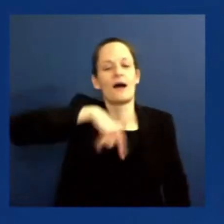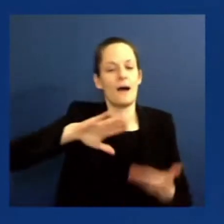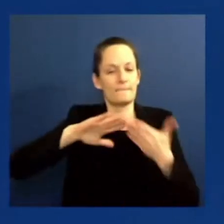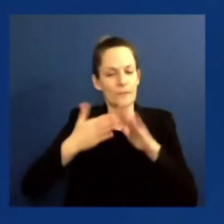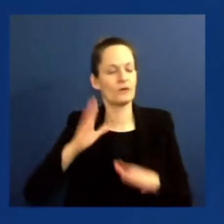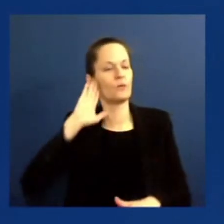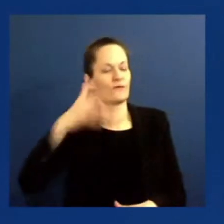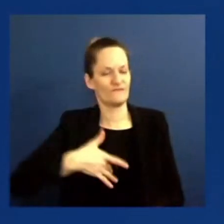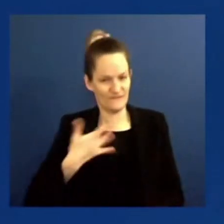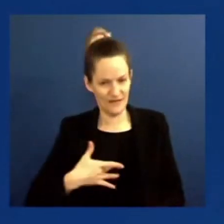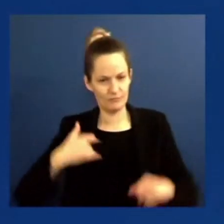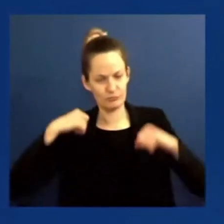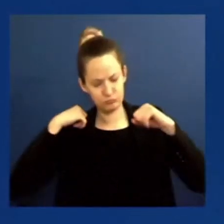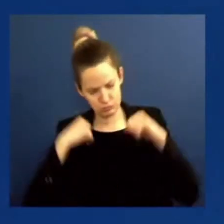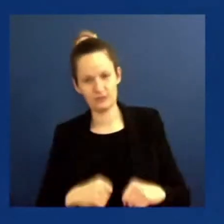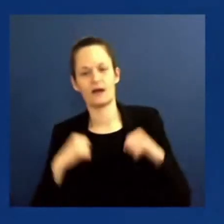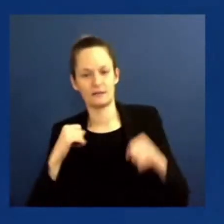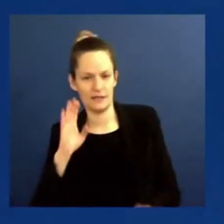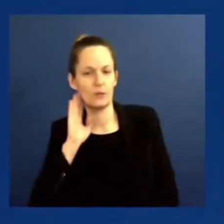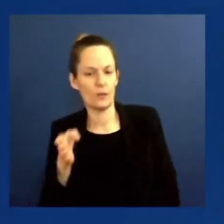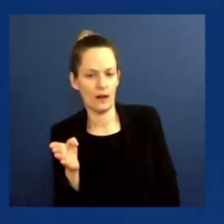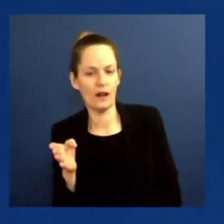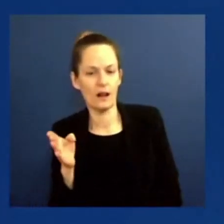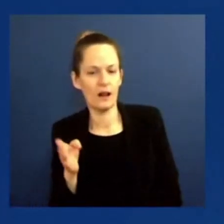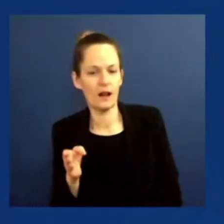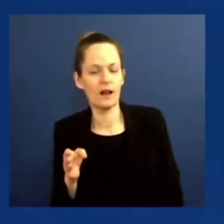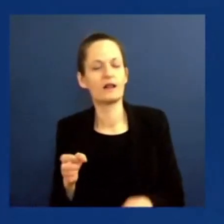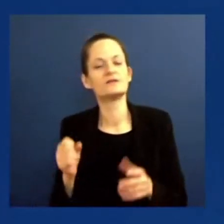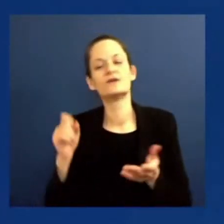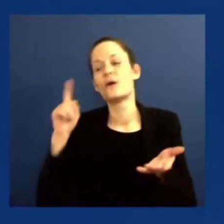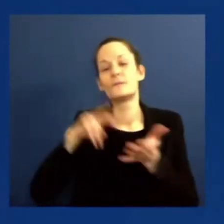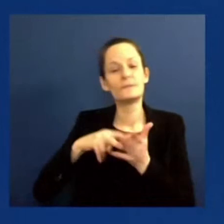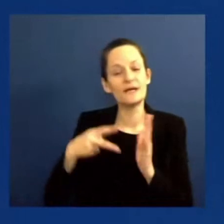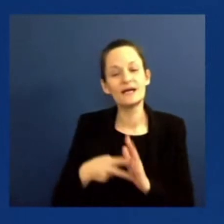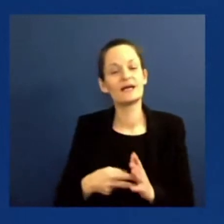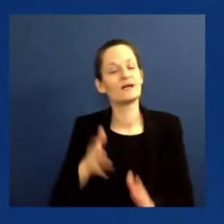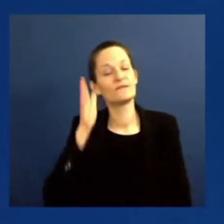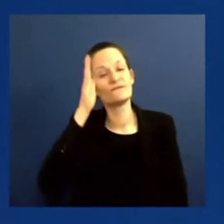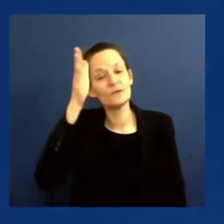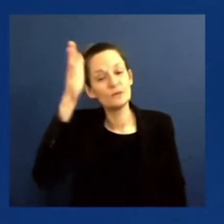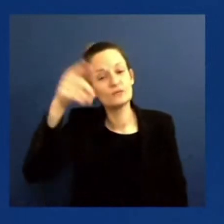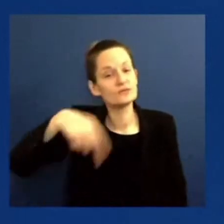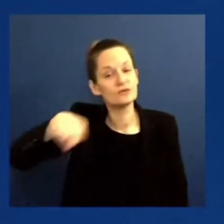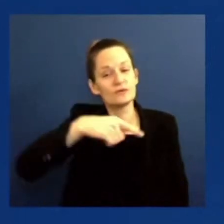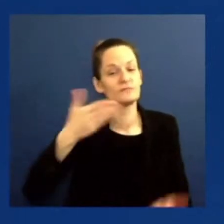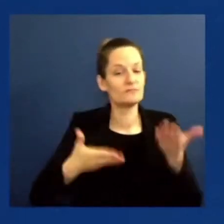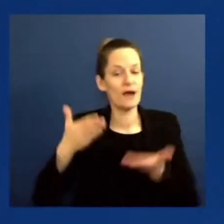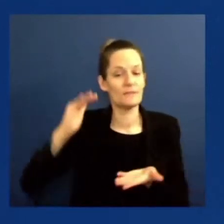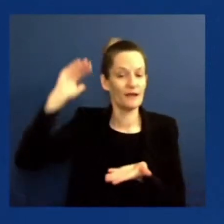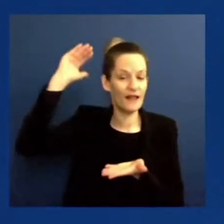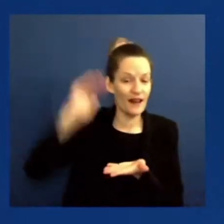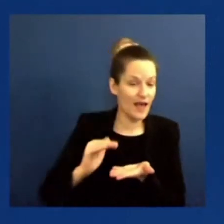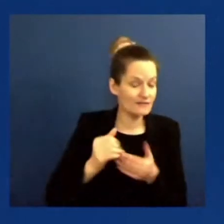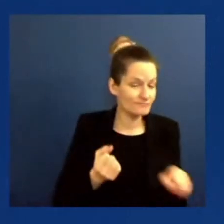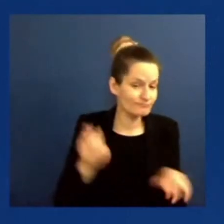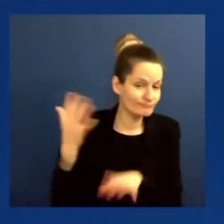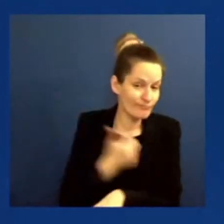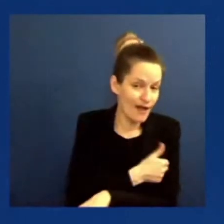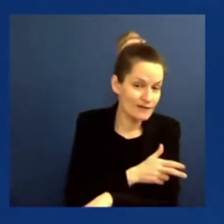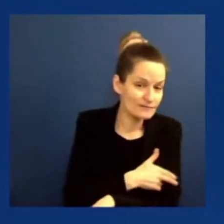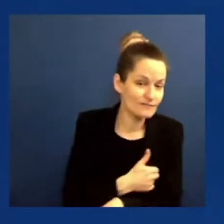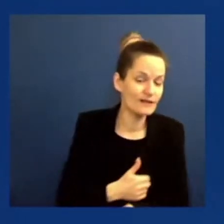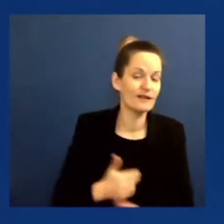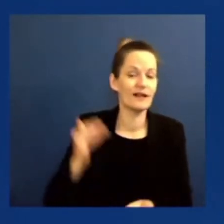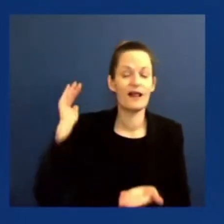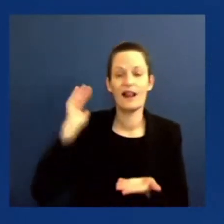situation where there's enough activity which leads to hospitalizations, deaths, and stressing the healthcare system,